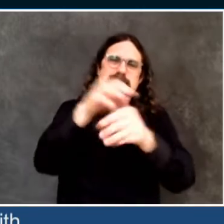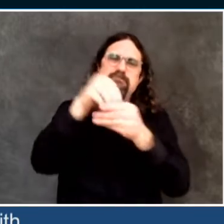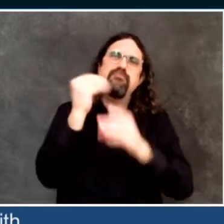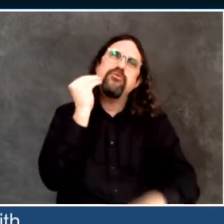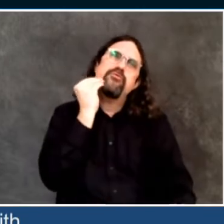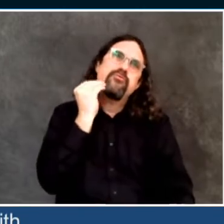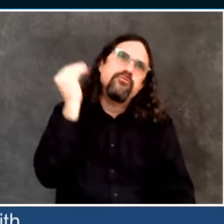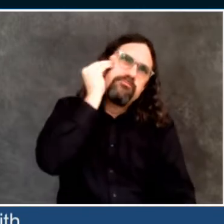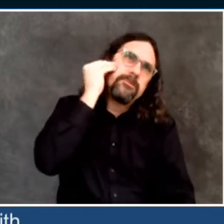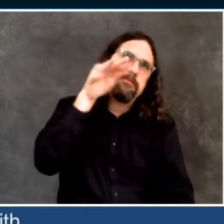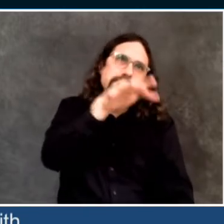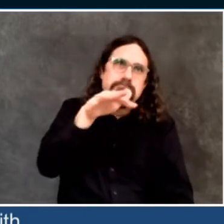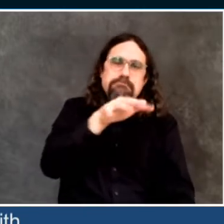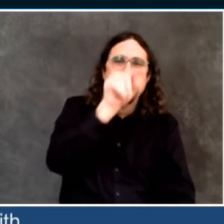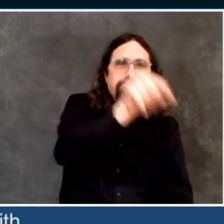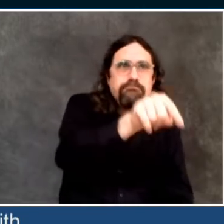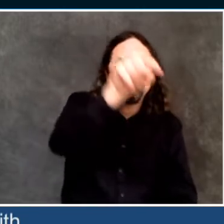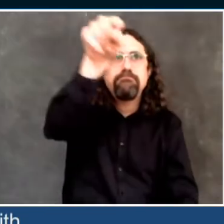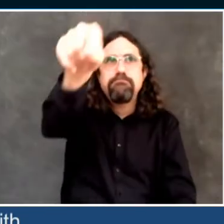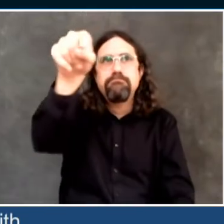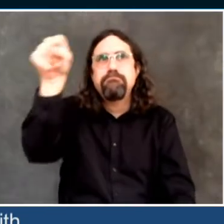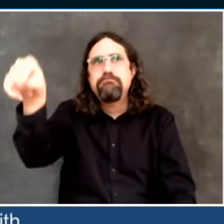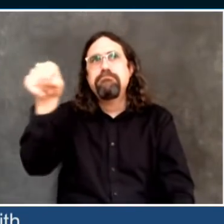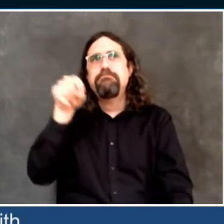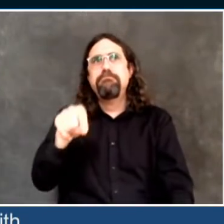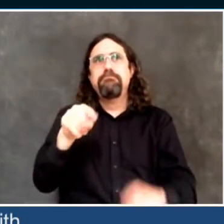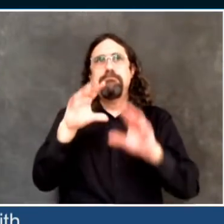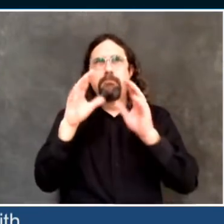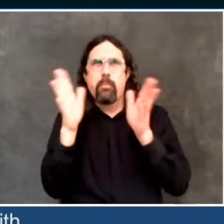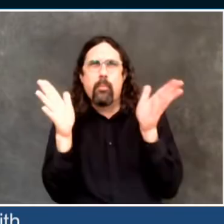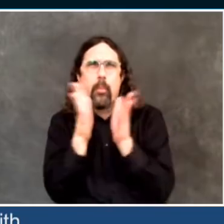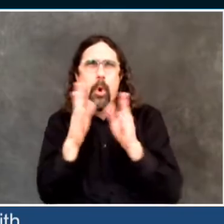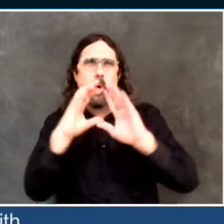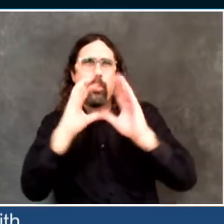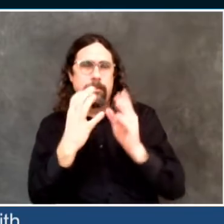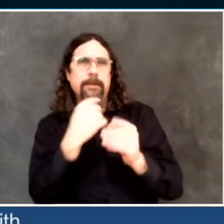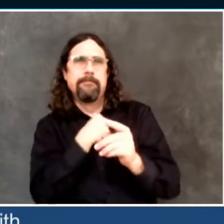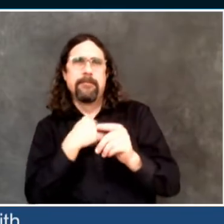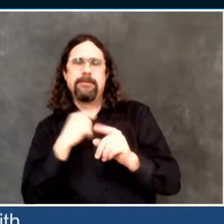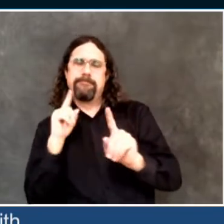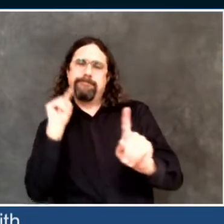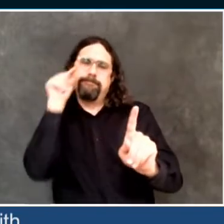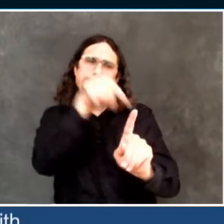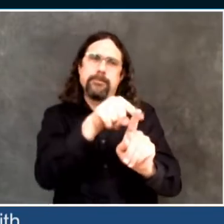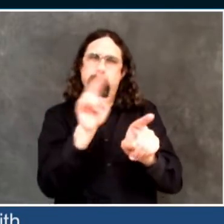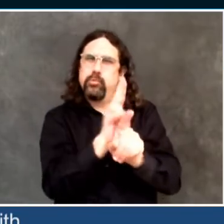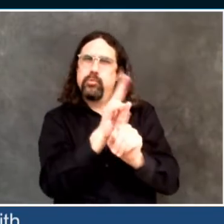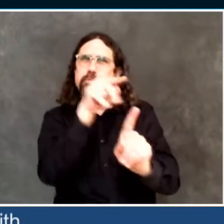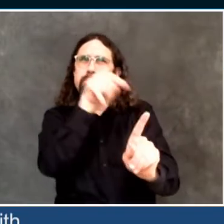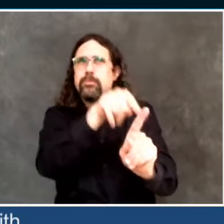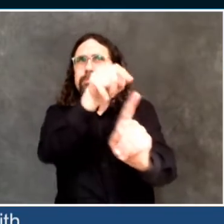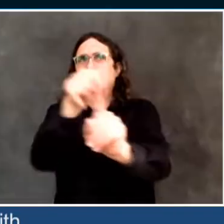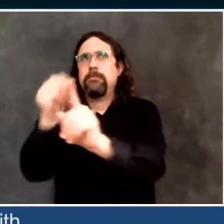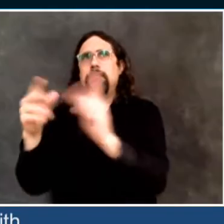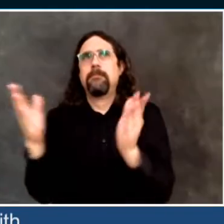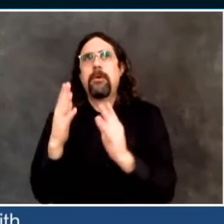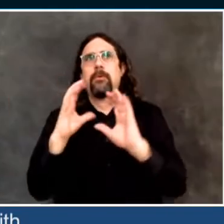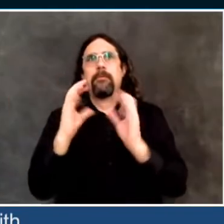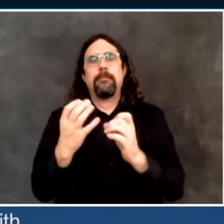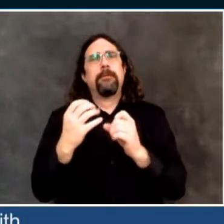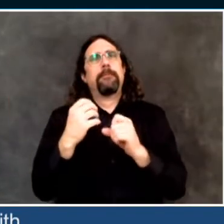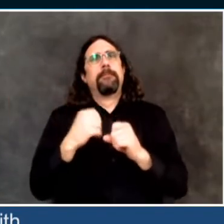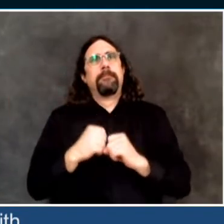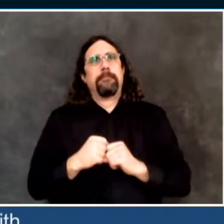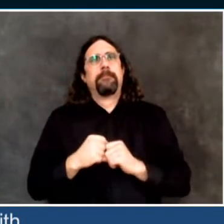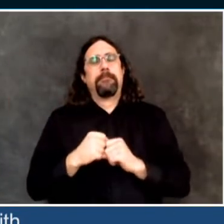into communities to educate people, to answer their questions, to help them address their immediate challenges, but in a way that's safe for those